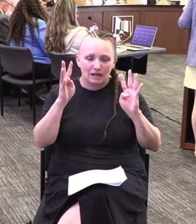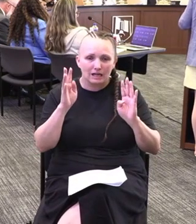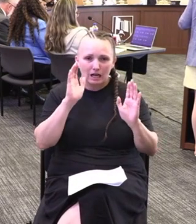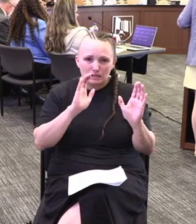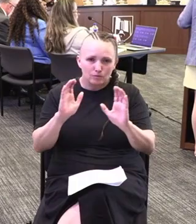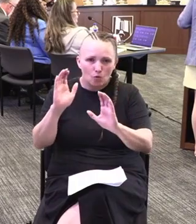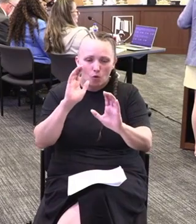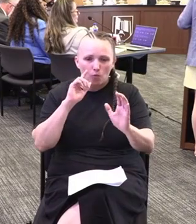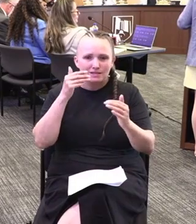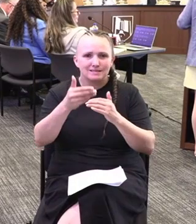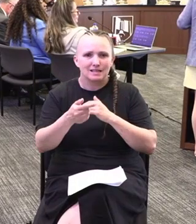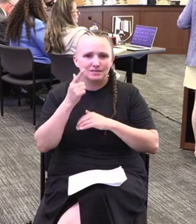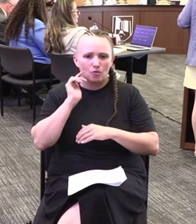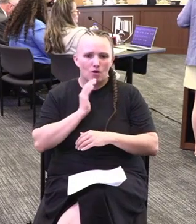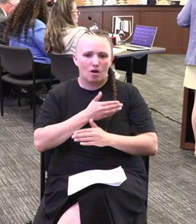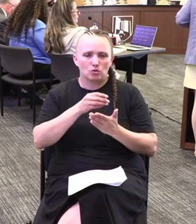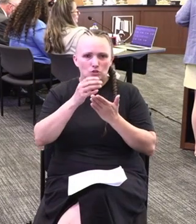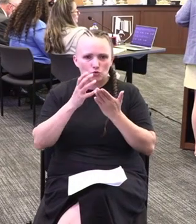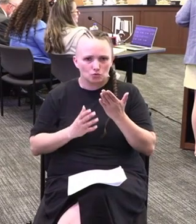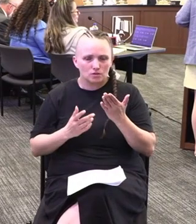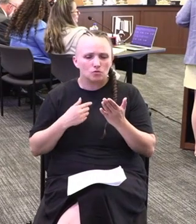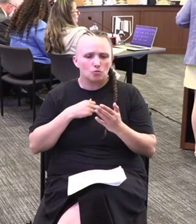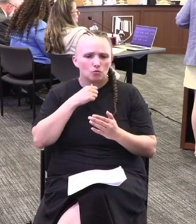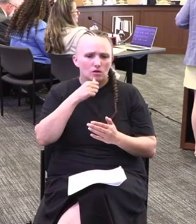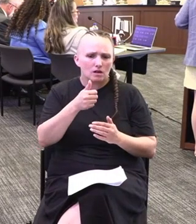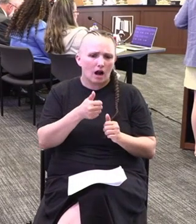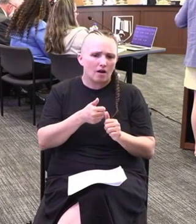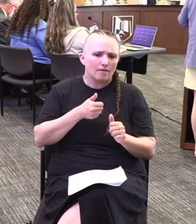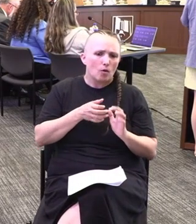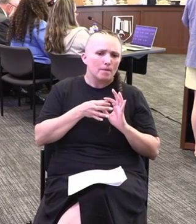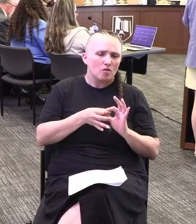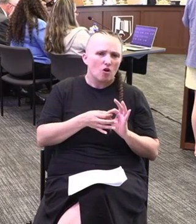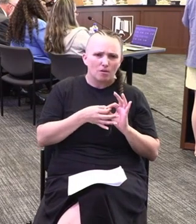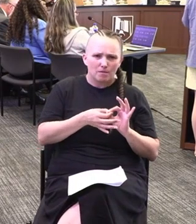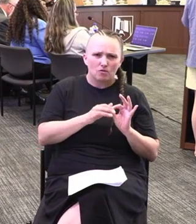We're not moving away from belonging, we're building on top of it.